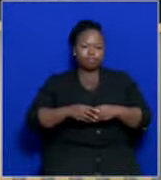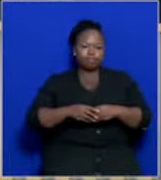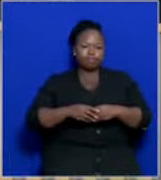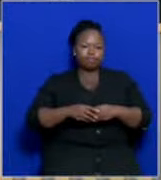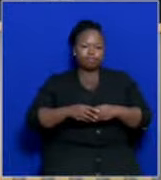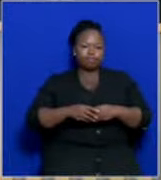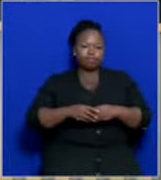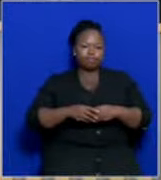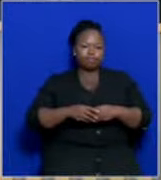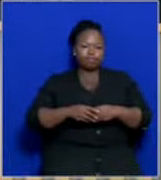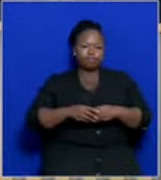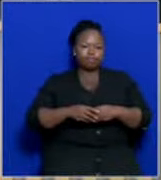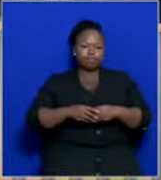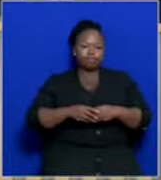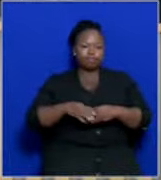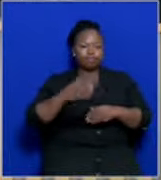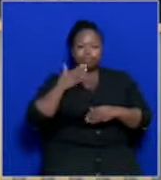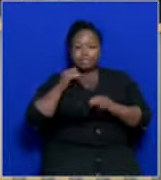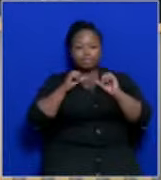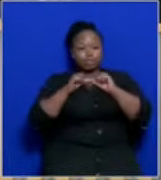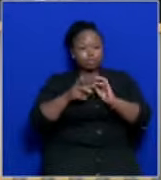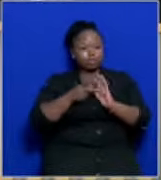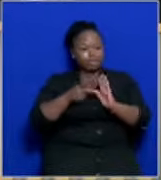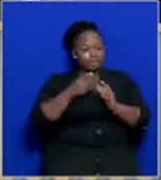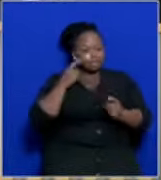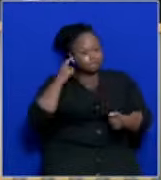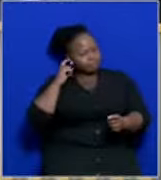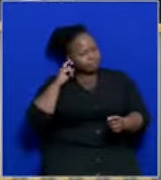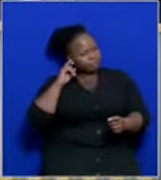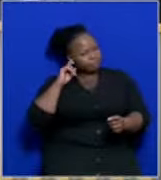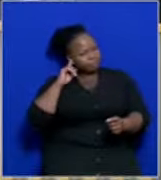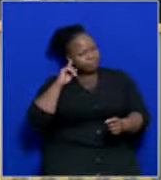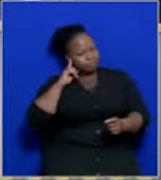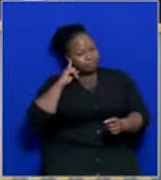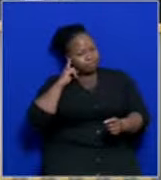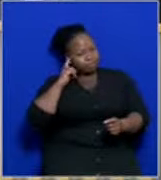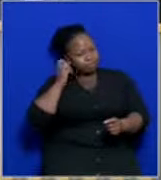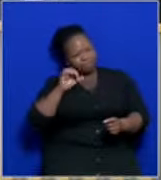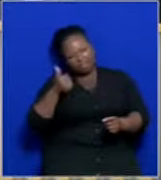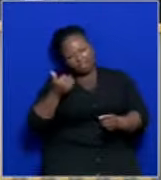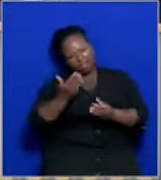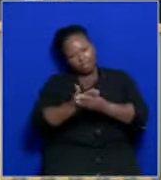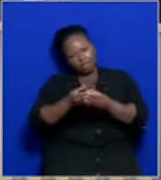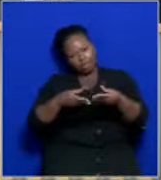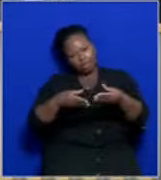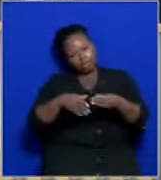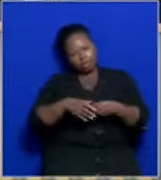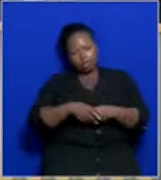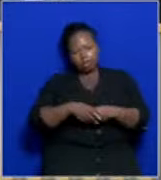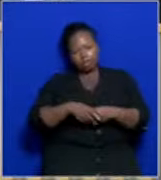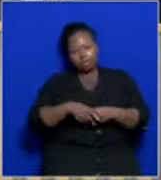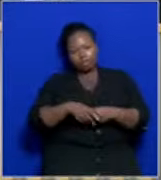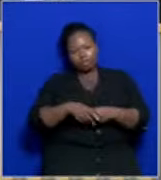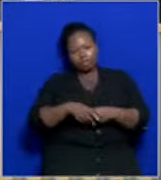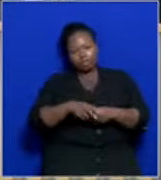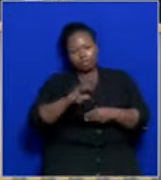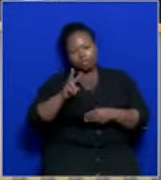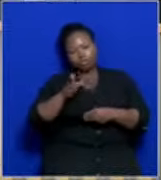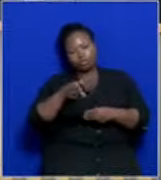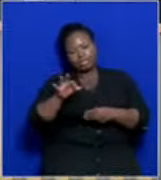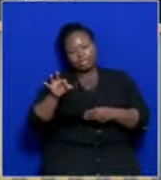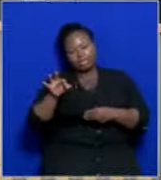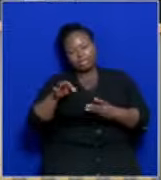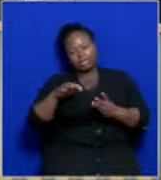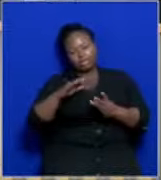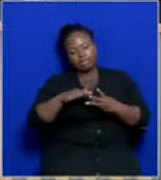please go to that page, the big file. 2 of 3, the big file. The big Yeah.